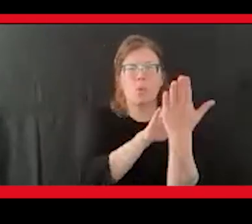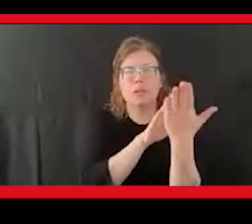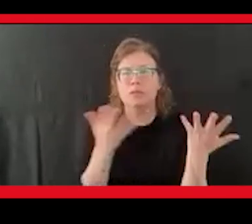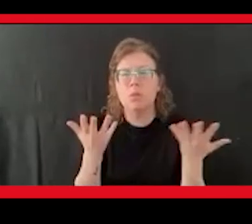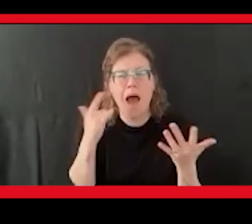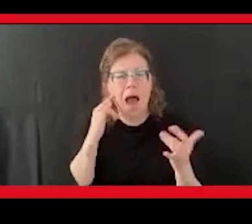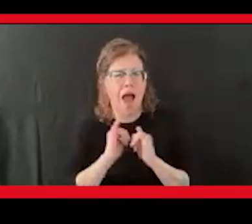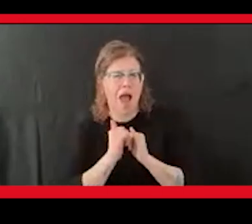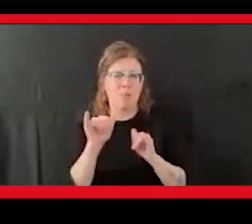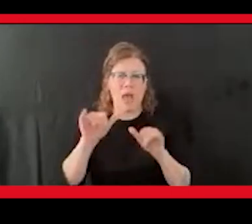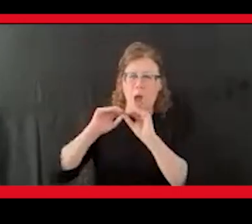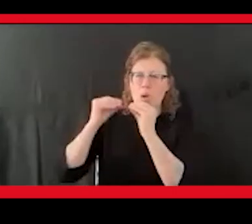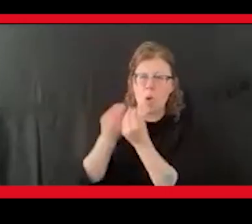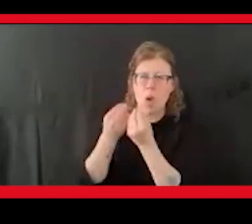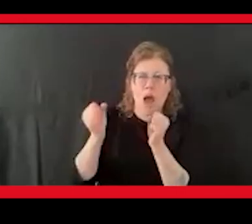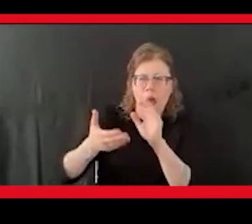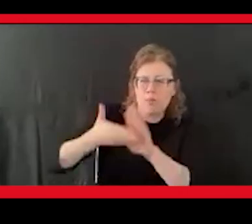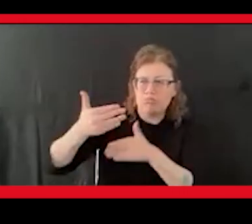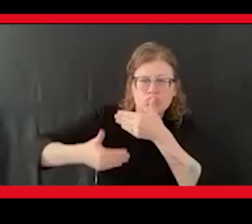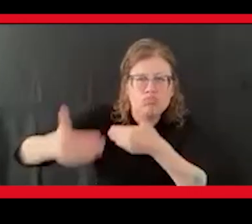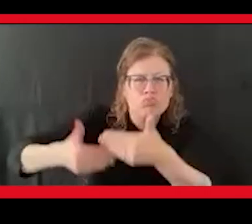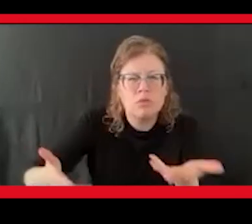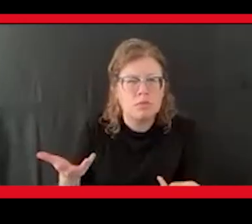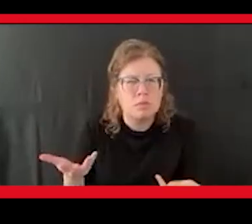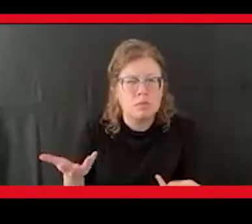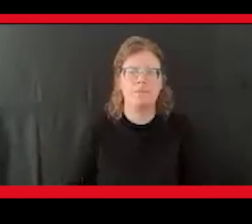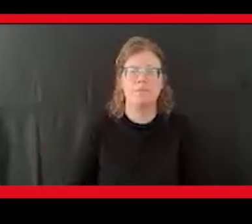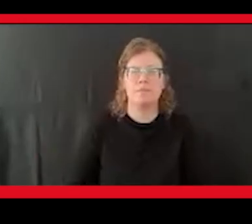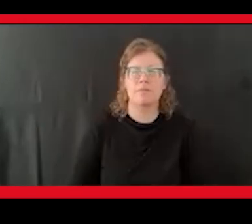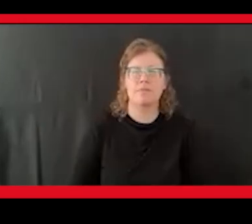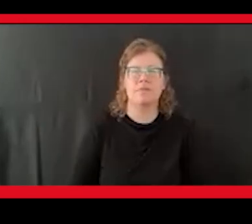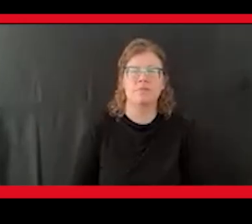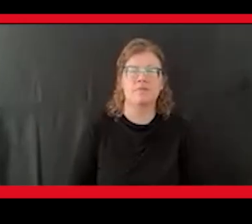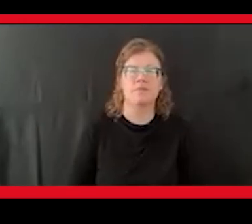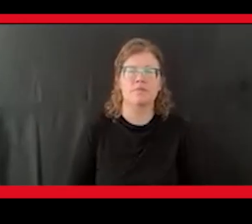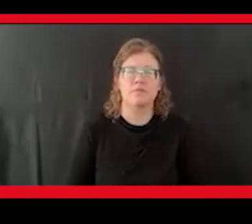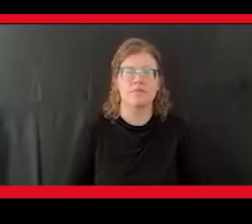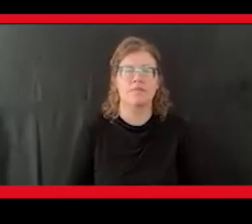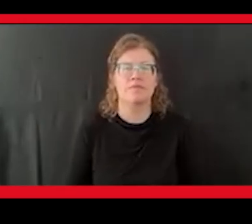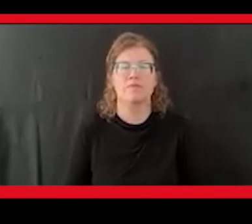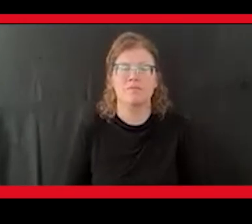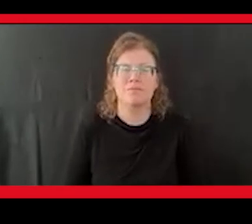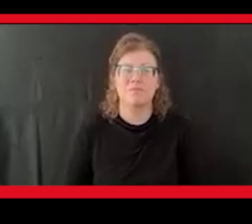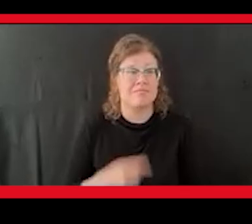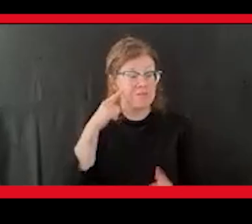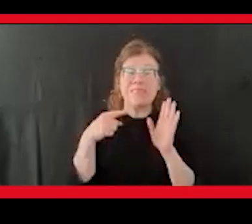Operational, administrative, or governance practices are all examples.